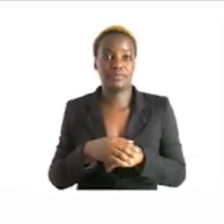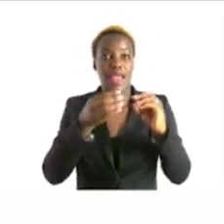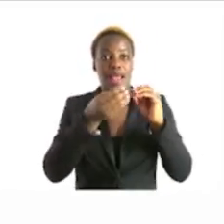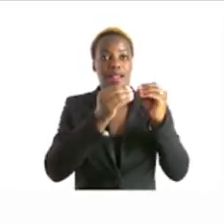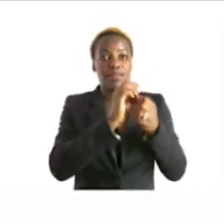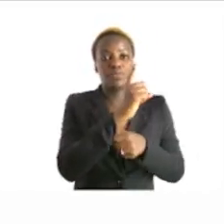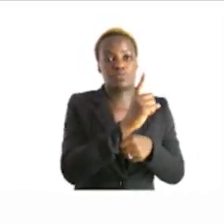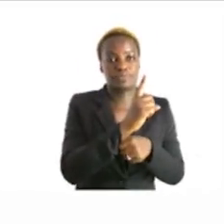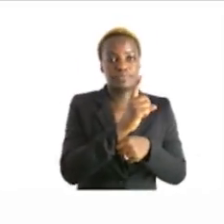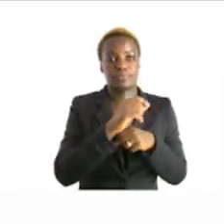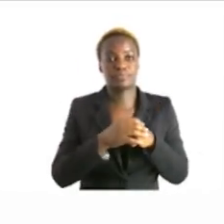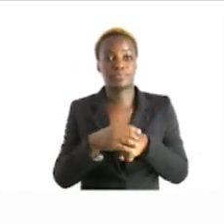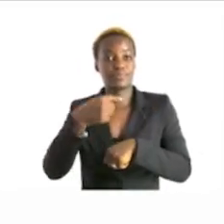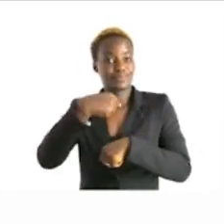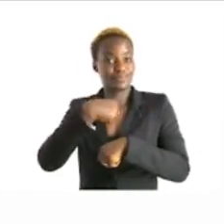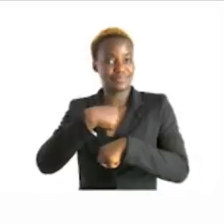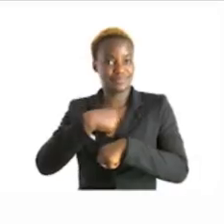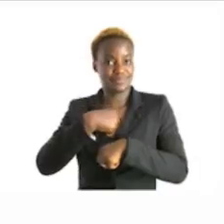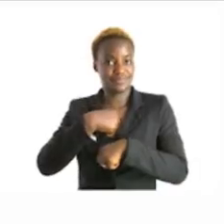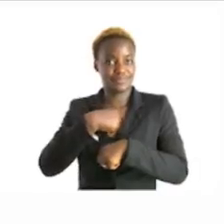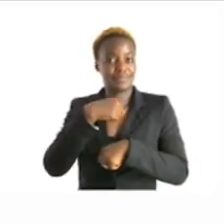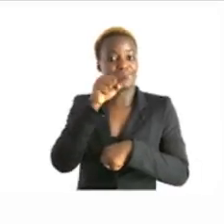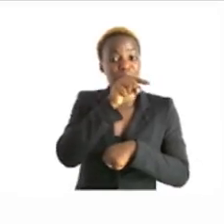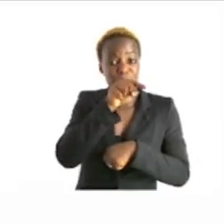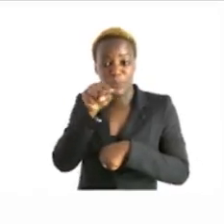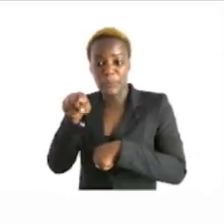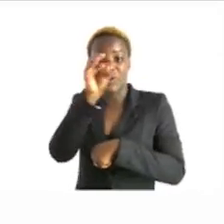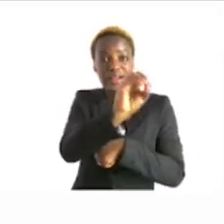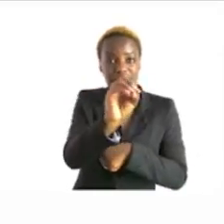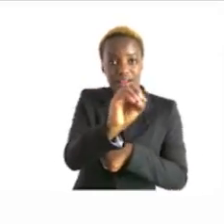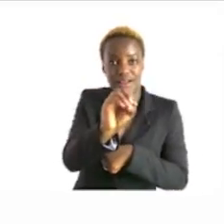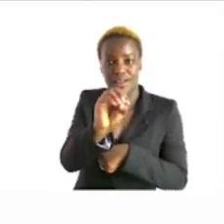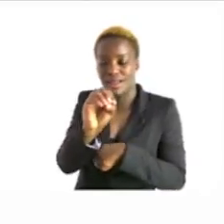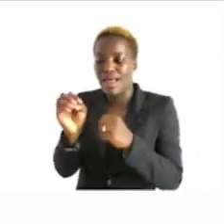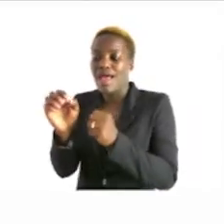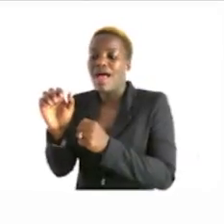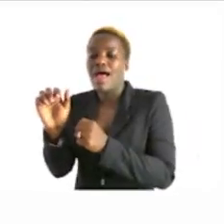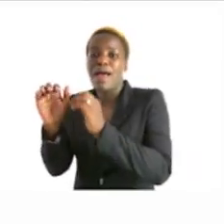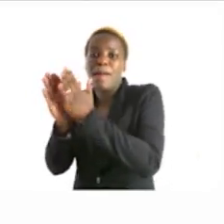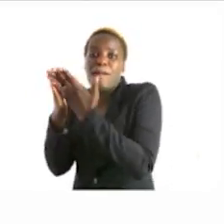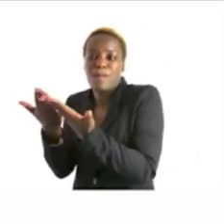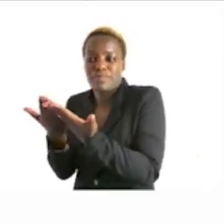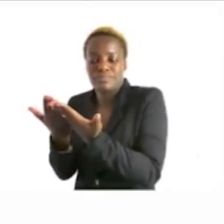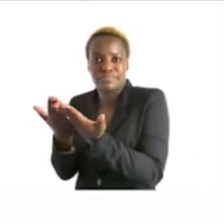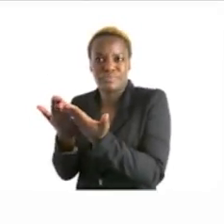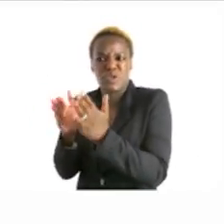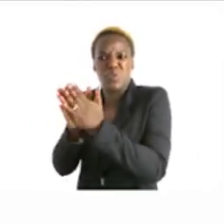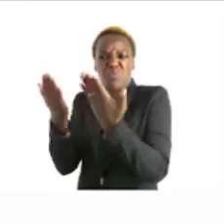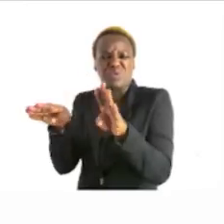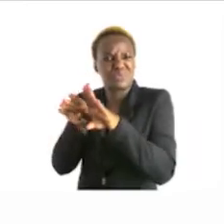i did a book so what do you do with a book